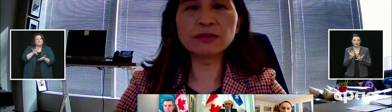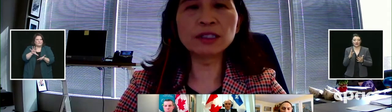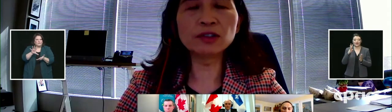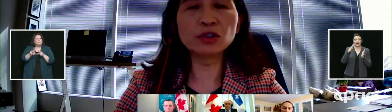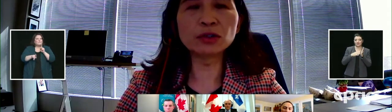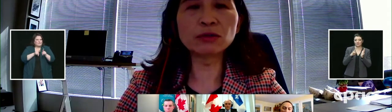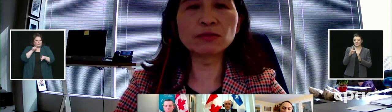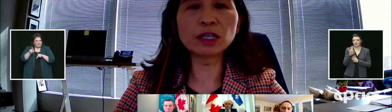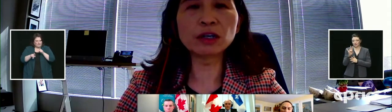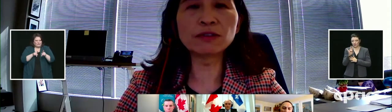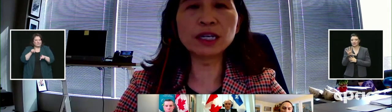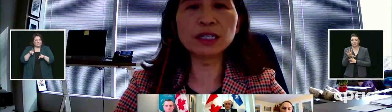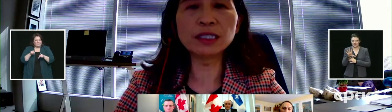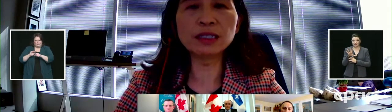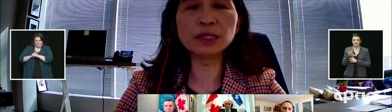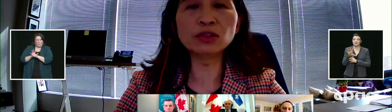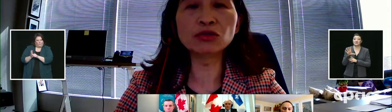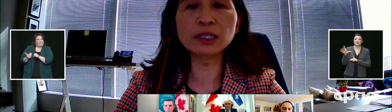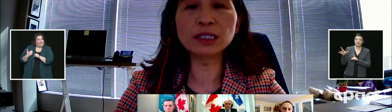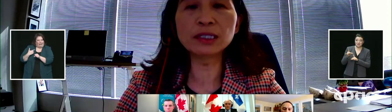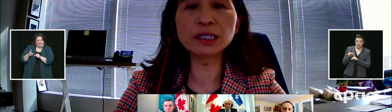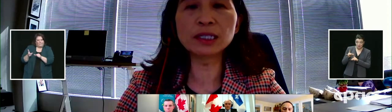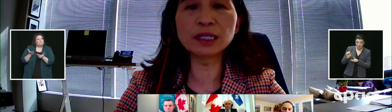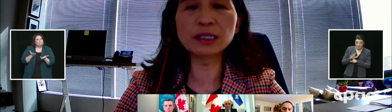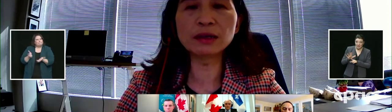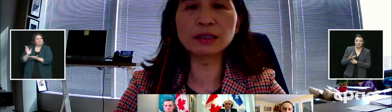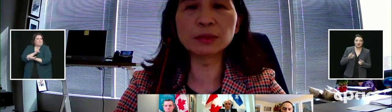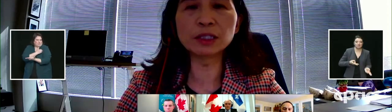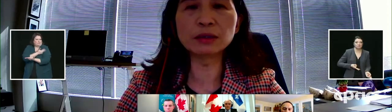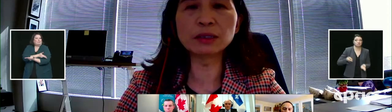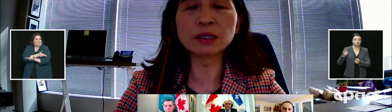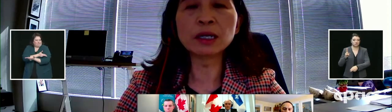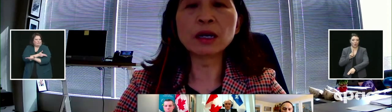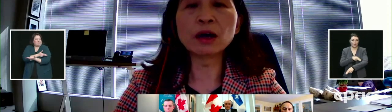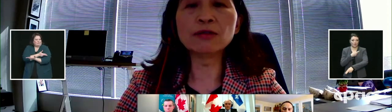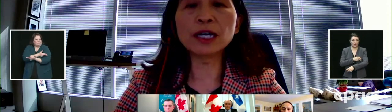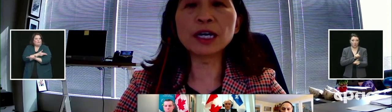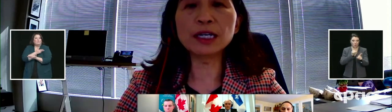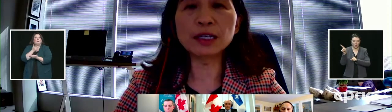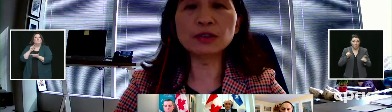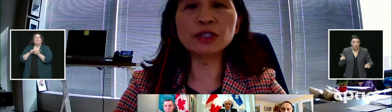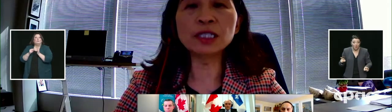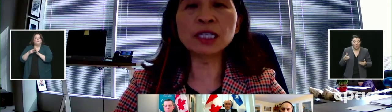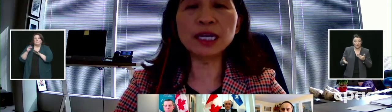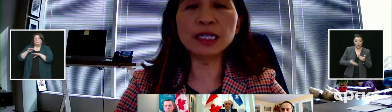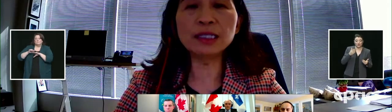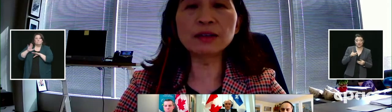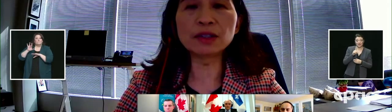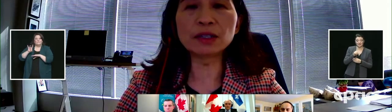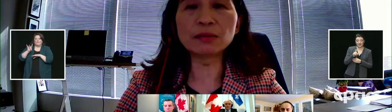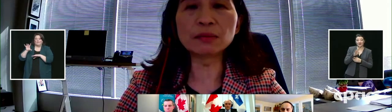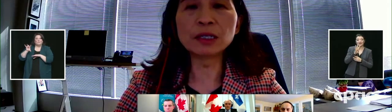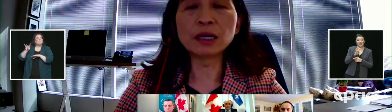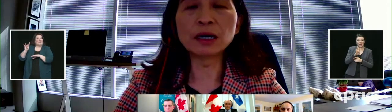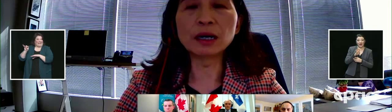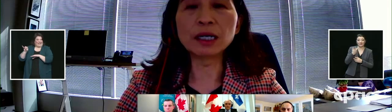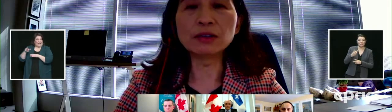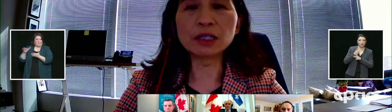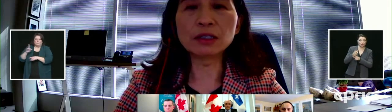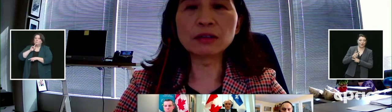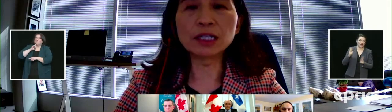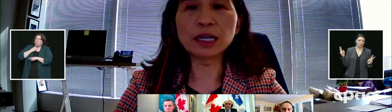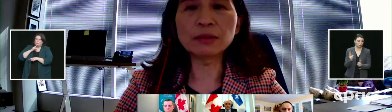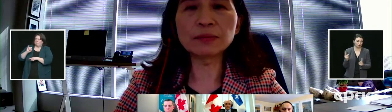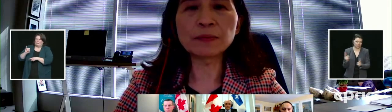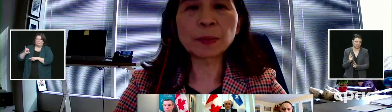4,775 individuals with COVID-19 being treated in Canadian hospitals. Over 880 of them are in